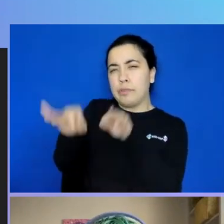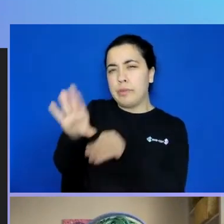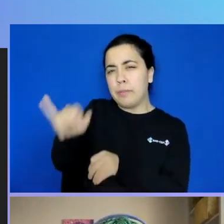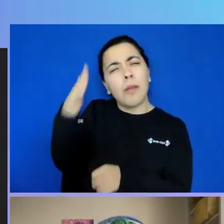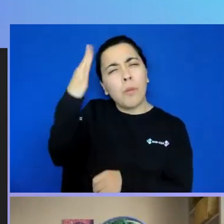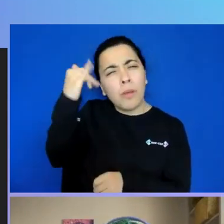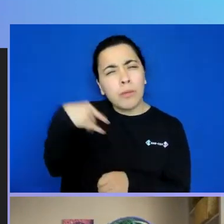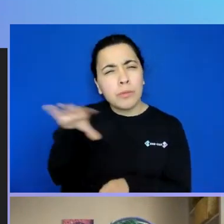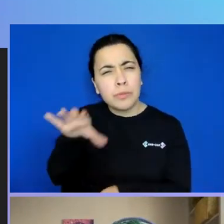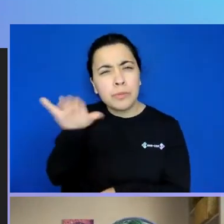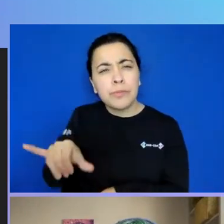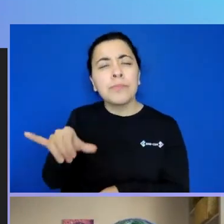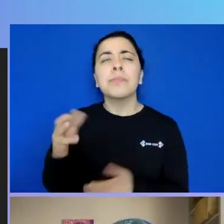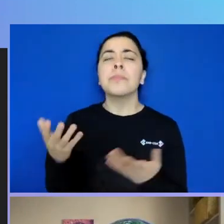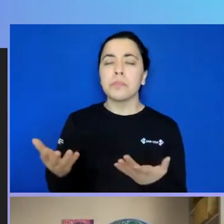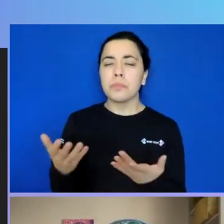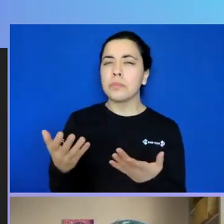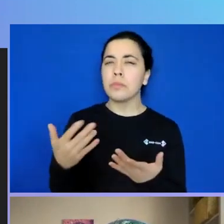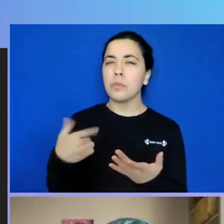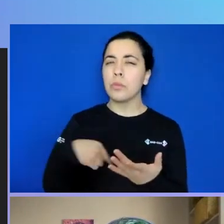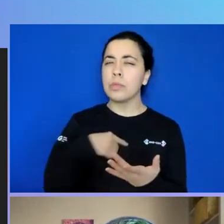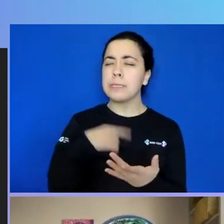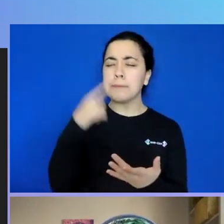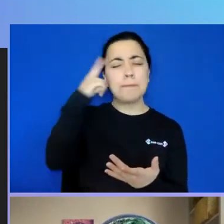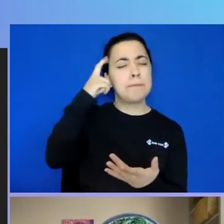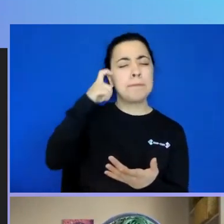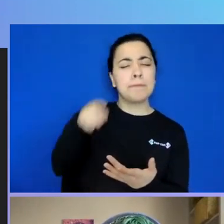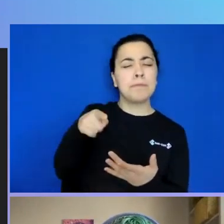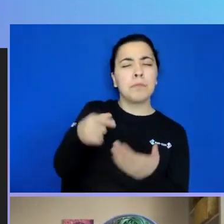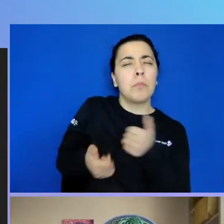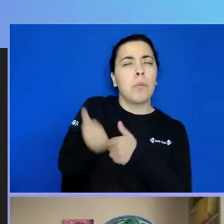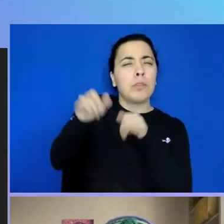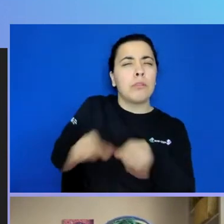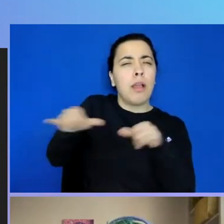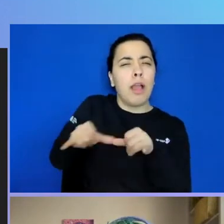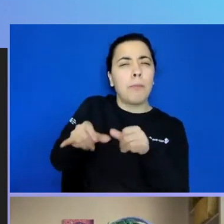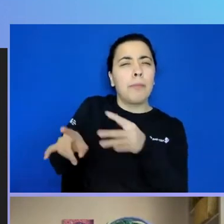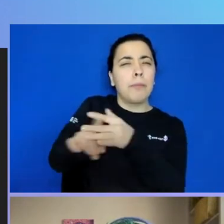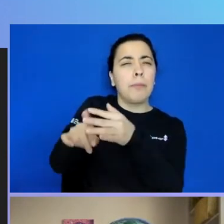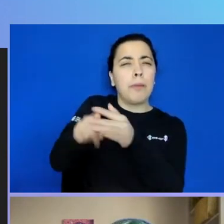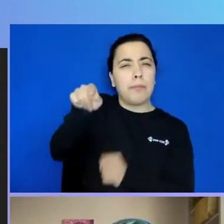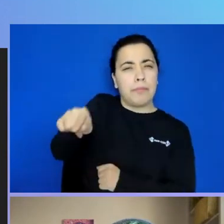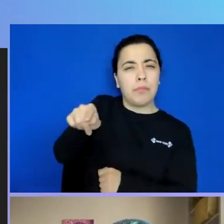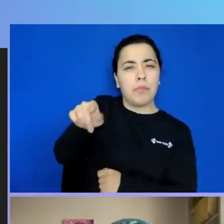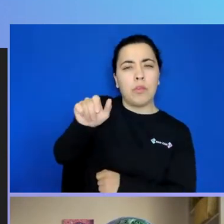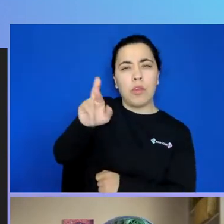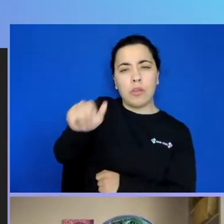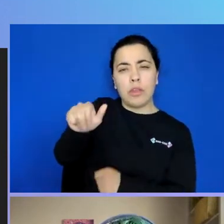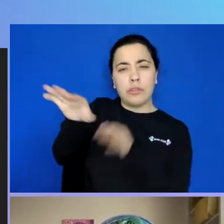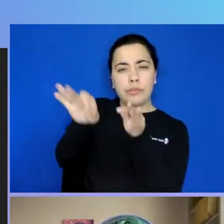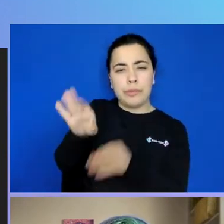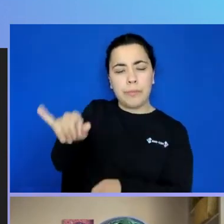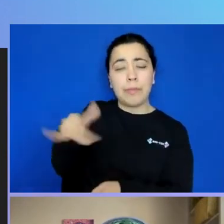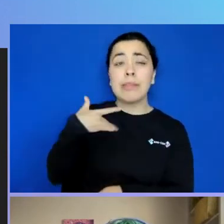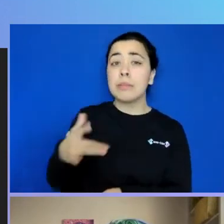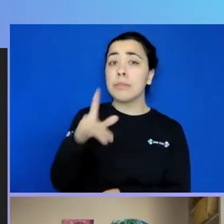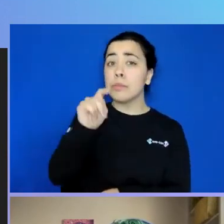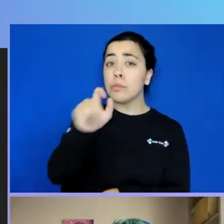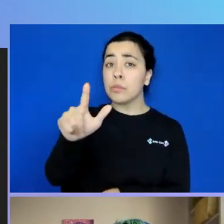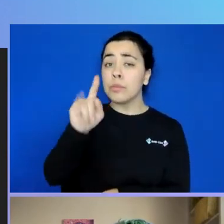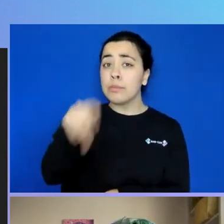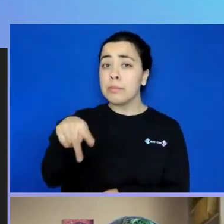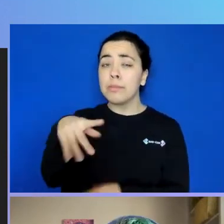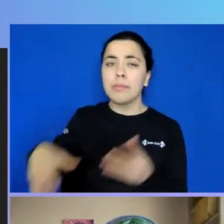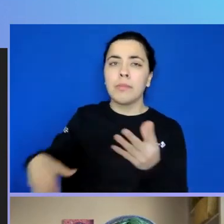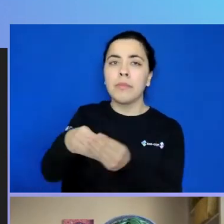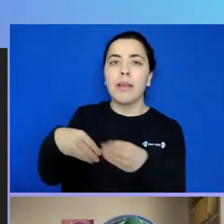reasoning for that is we likely suspect that that's the most common use case. So typically tooltips are used to add extra context as opposed